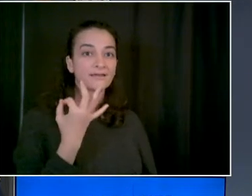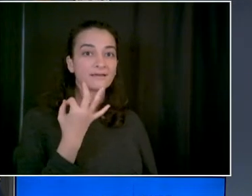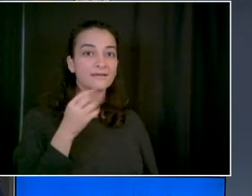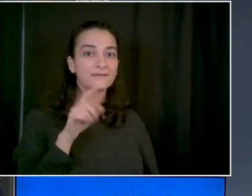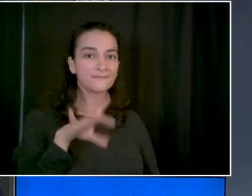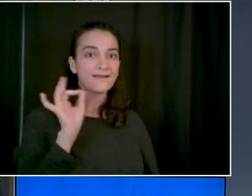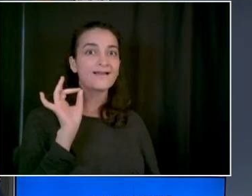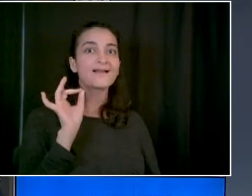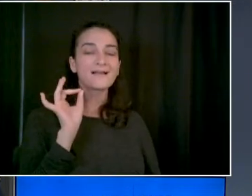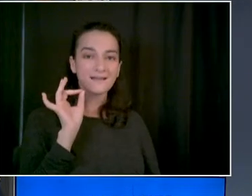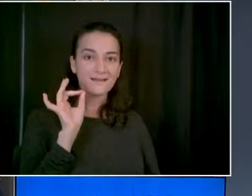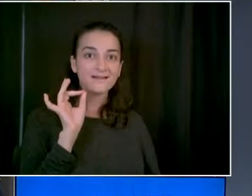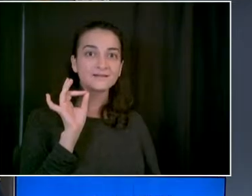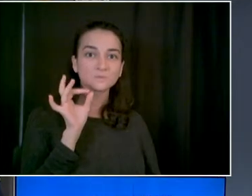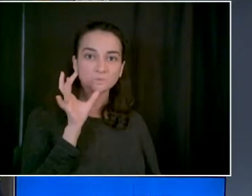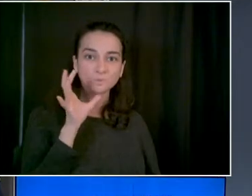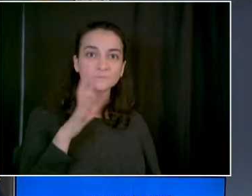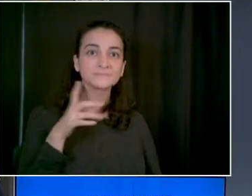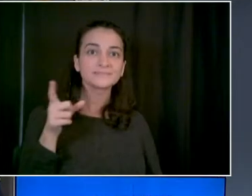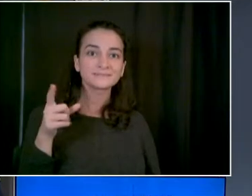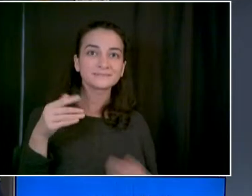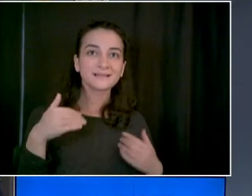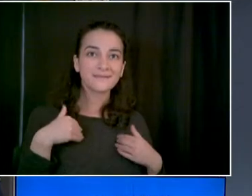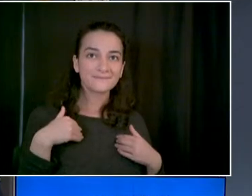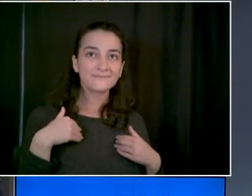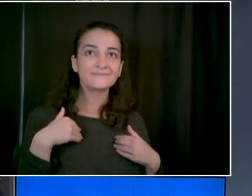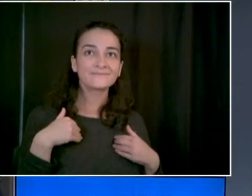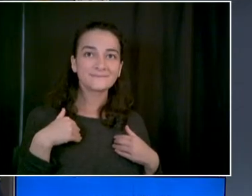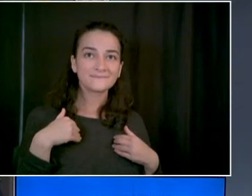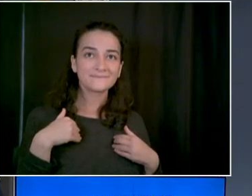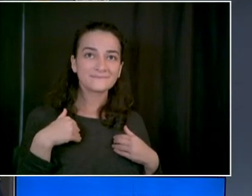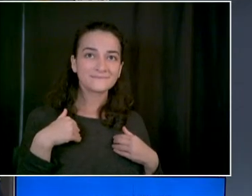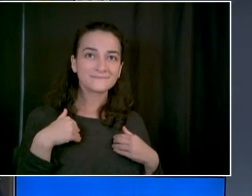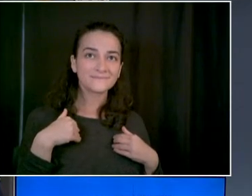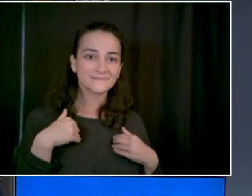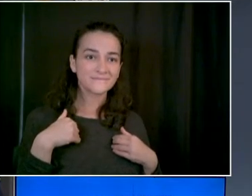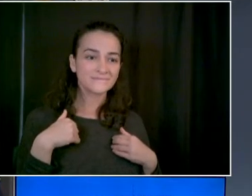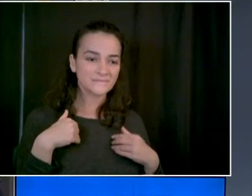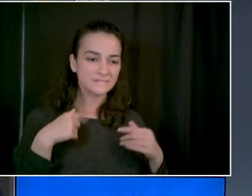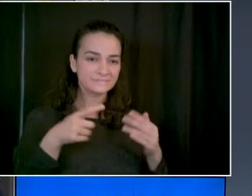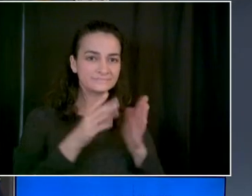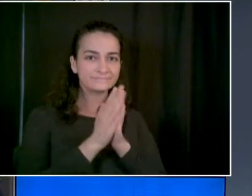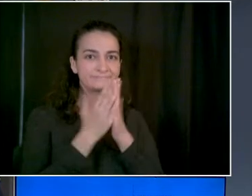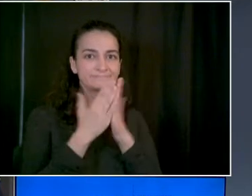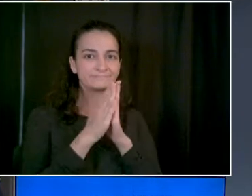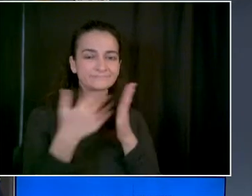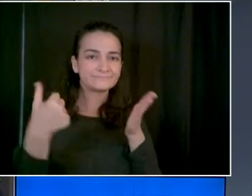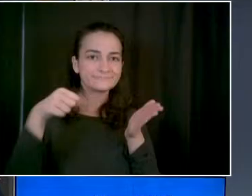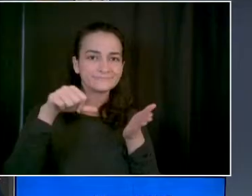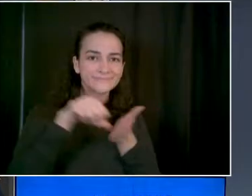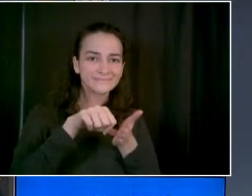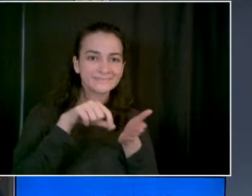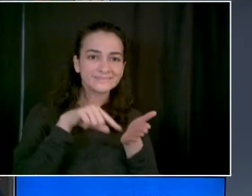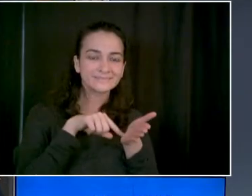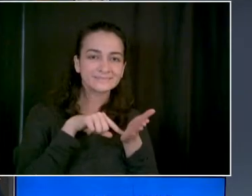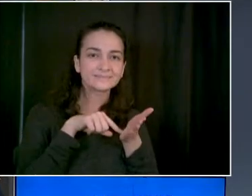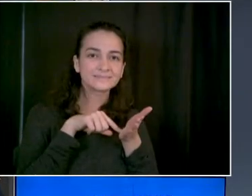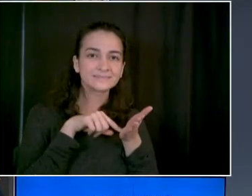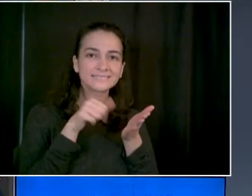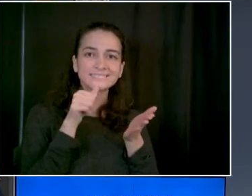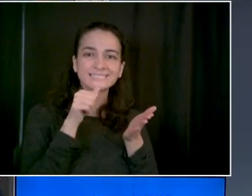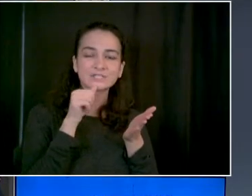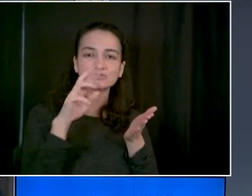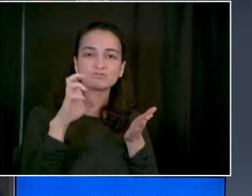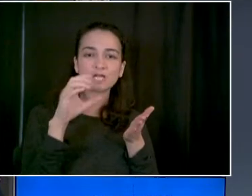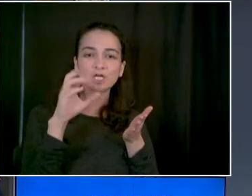in the case to deport her. There's no criminal investigation into her, according to HSI. So I'm hoping that maybe